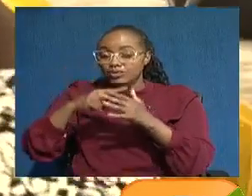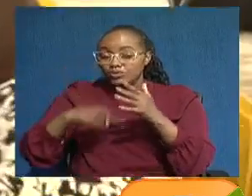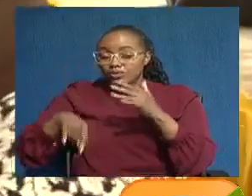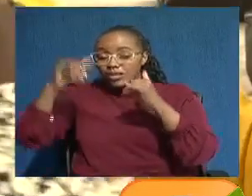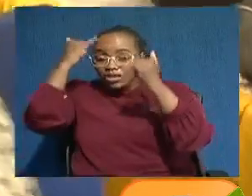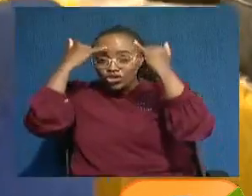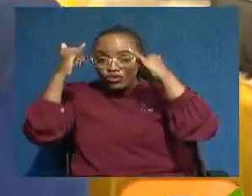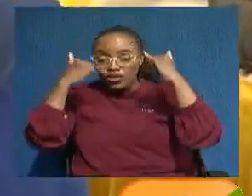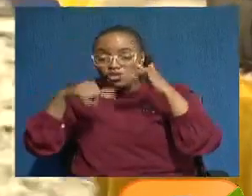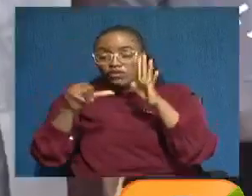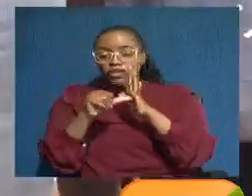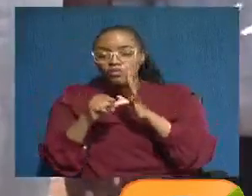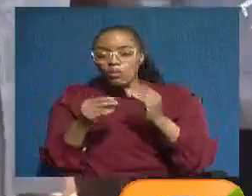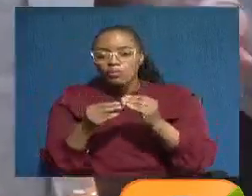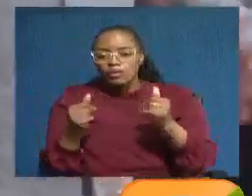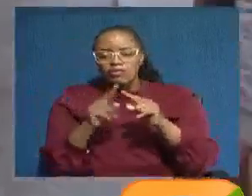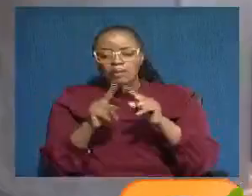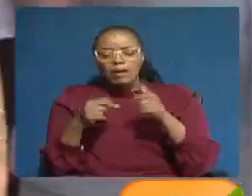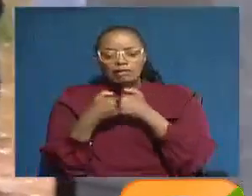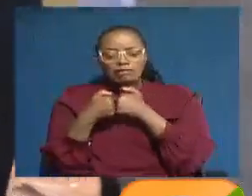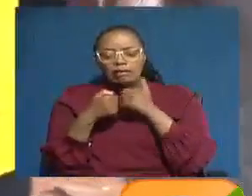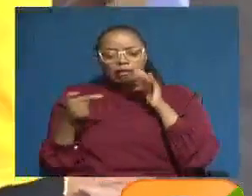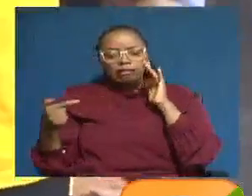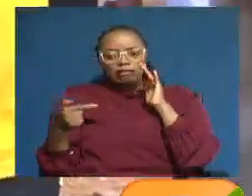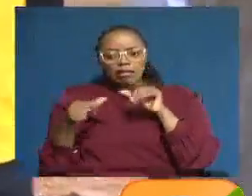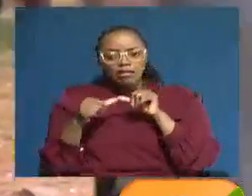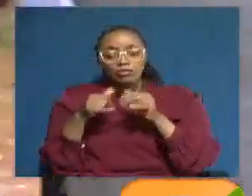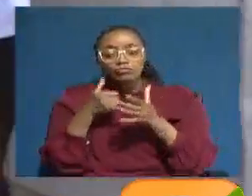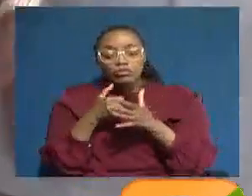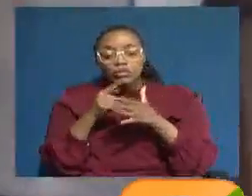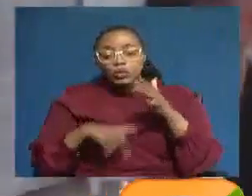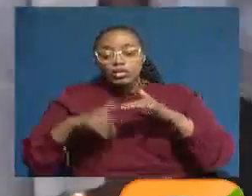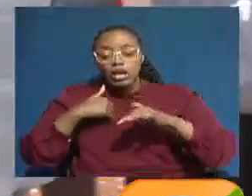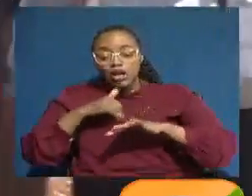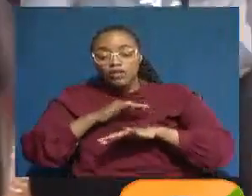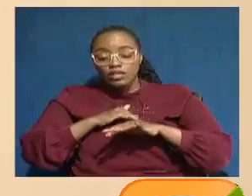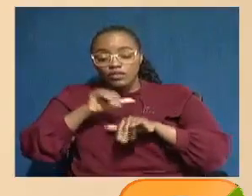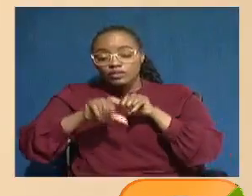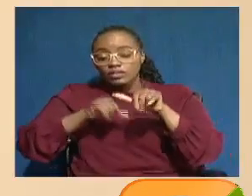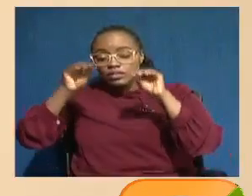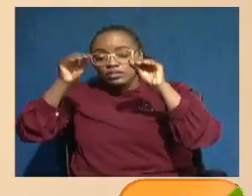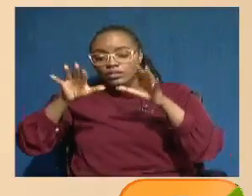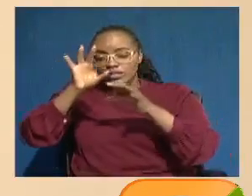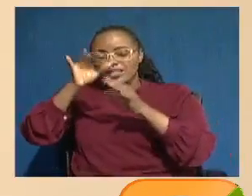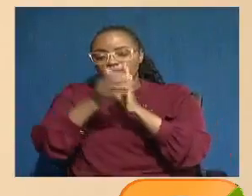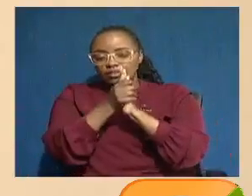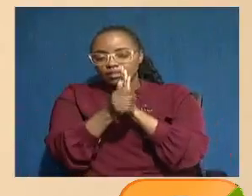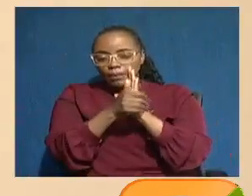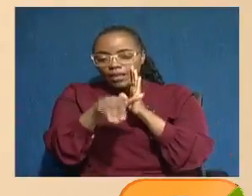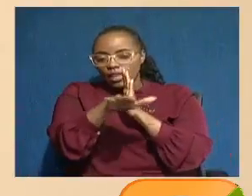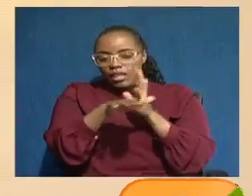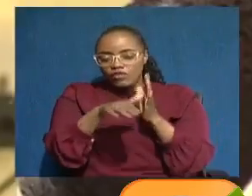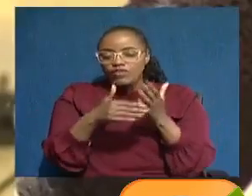innovation and problem solving. But challenges persist, including a shortage of science teachers and specialists in areas